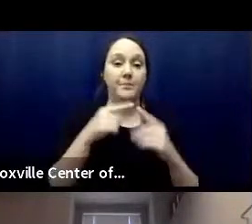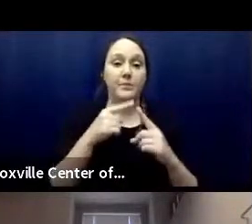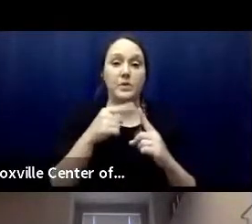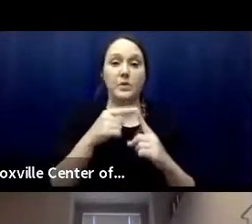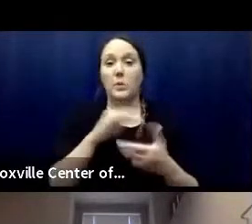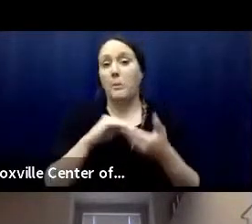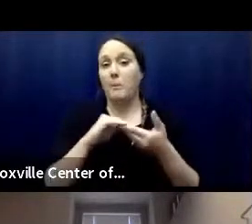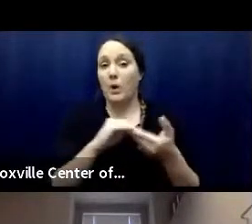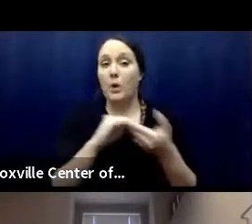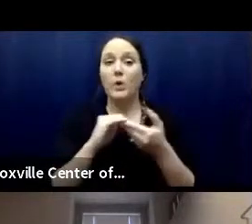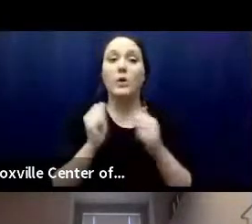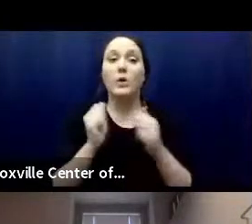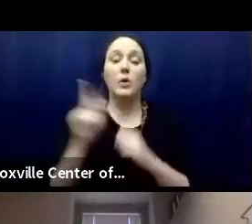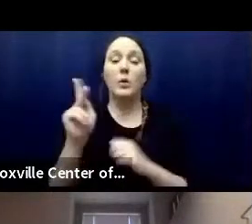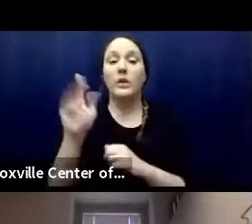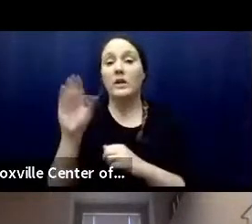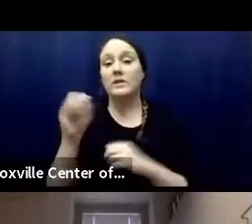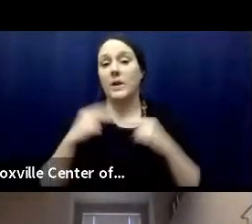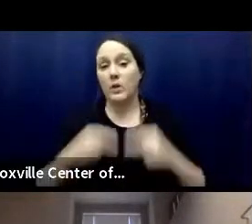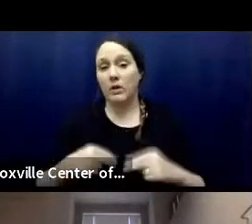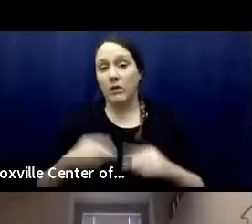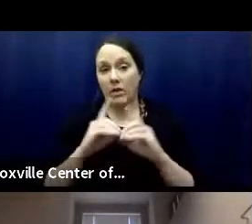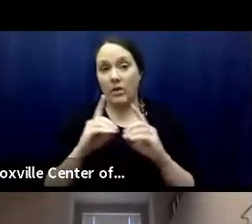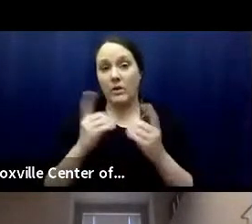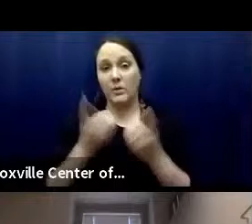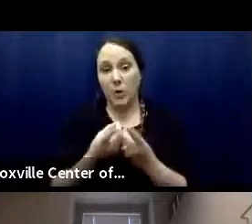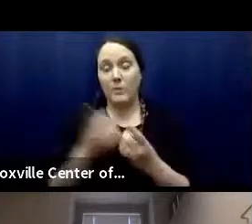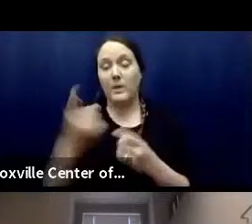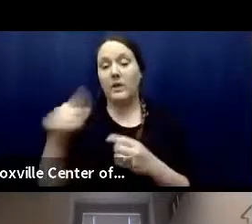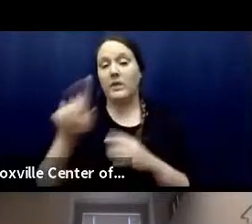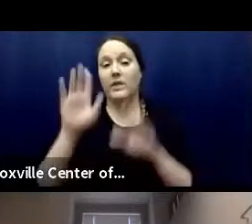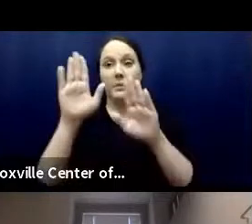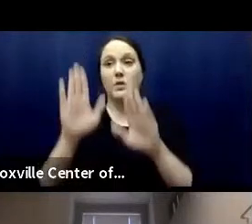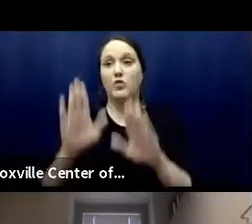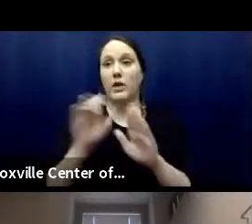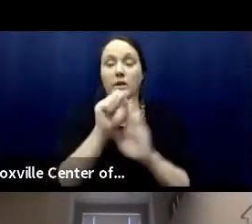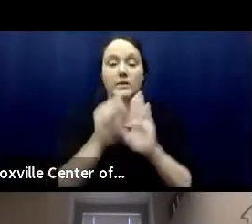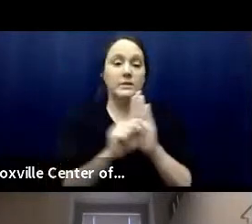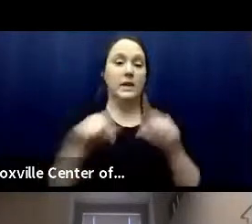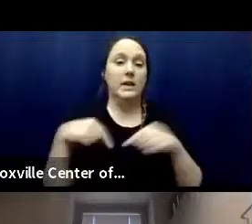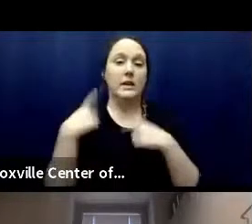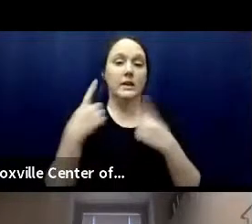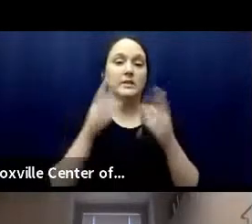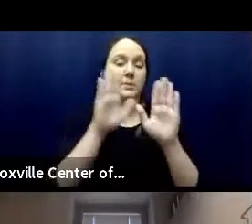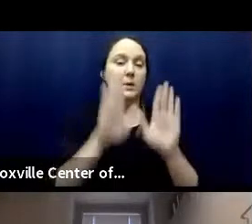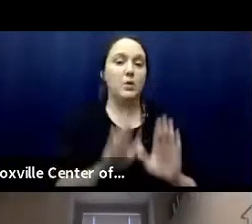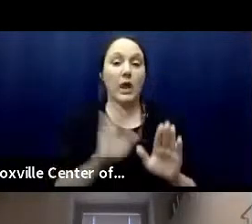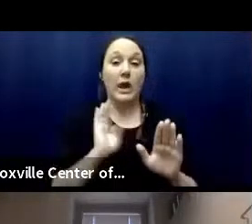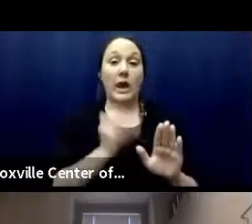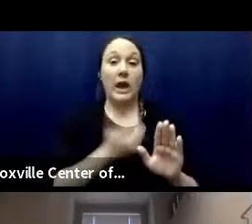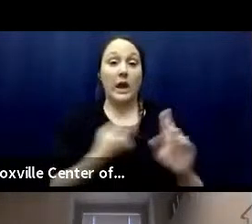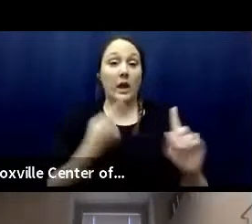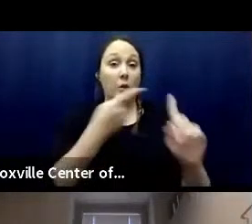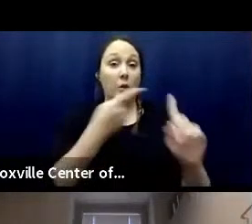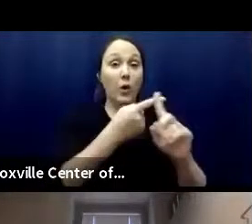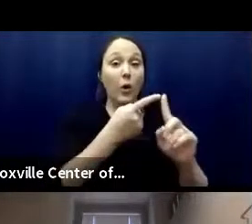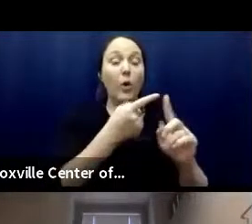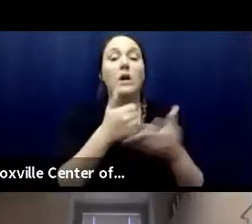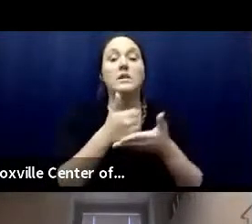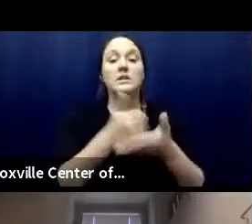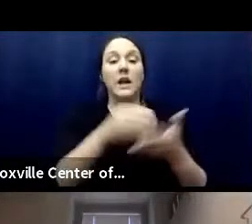with Knox County Health Department. They've been wonderful. The state's been great. Our goal is to help kids stay on